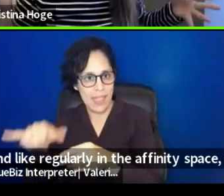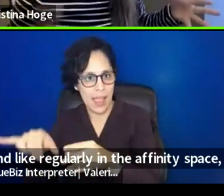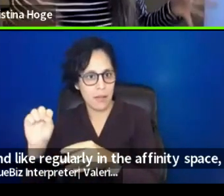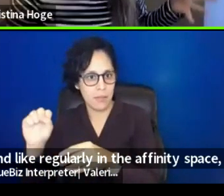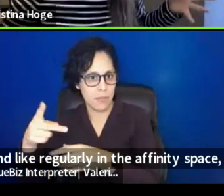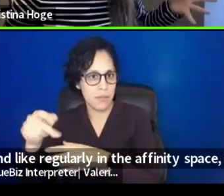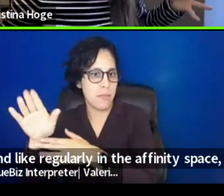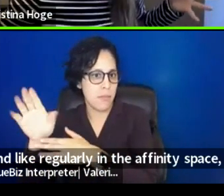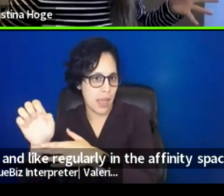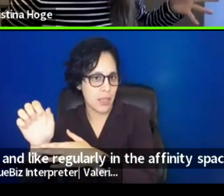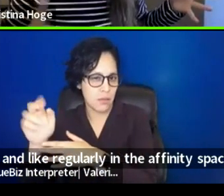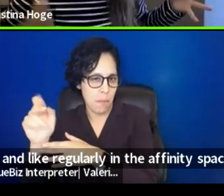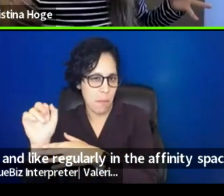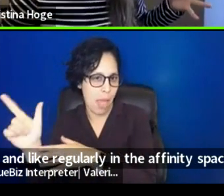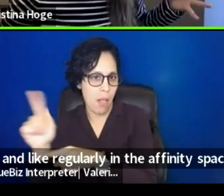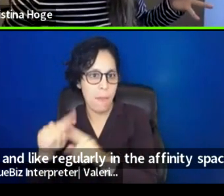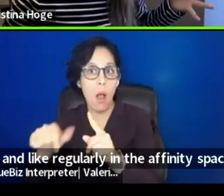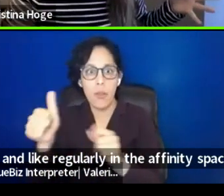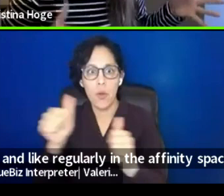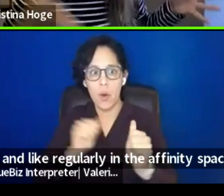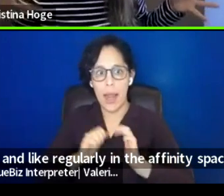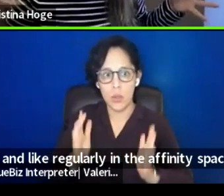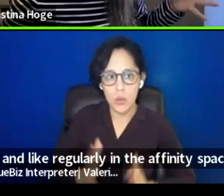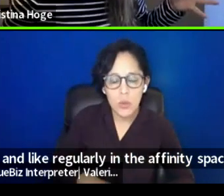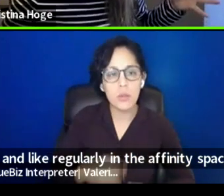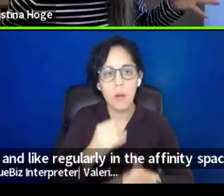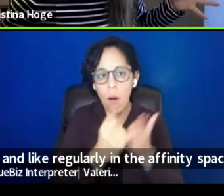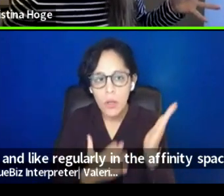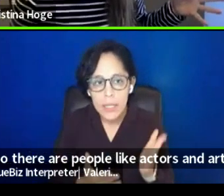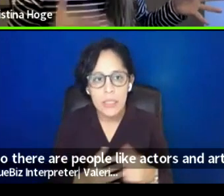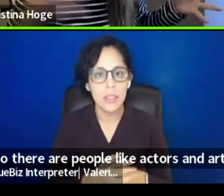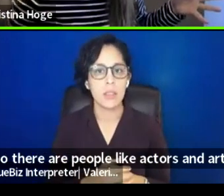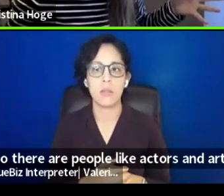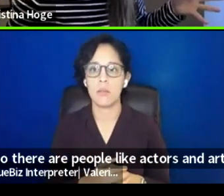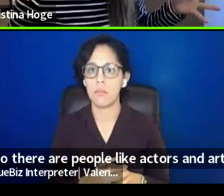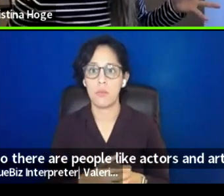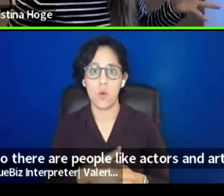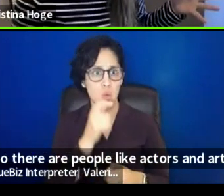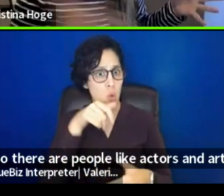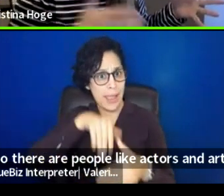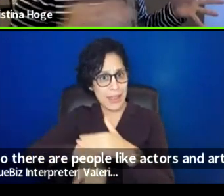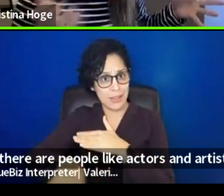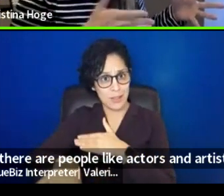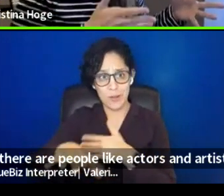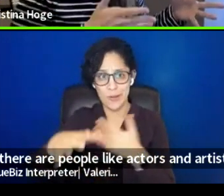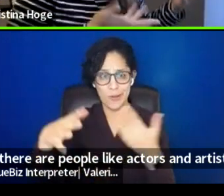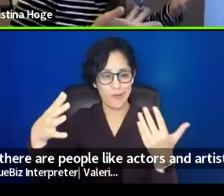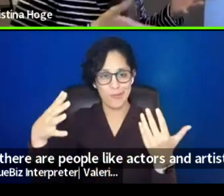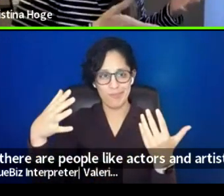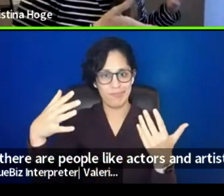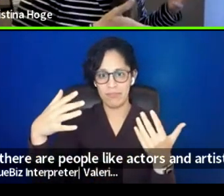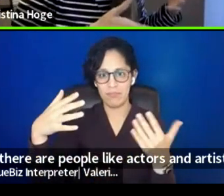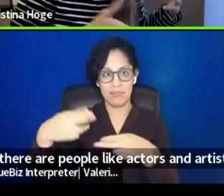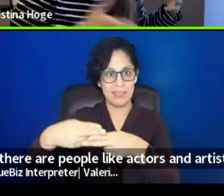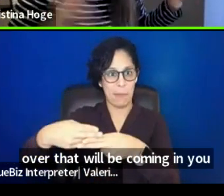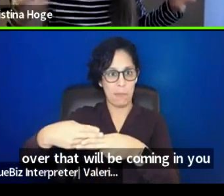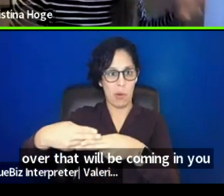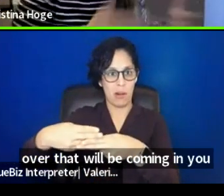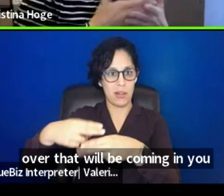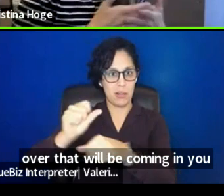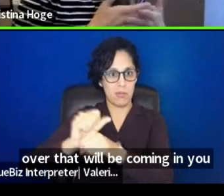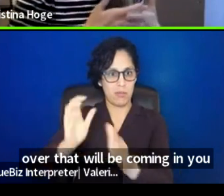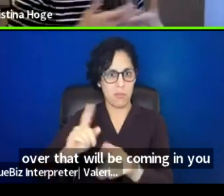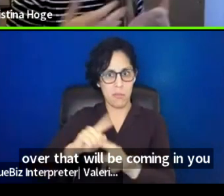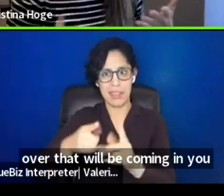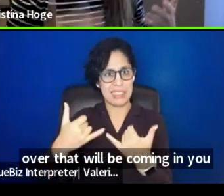people like actors and artists and overhead that will be coming in a temporary space, but, like, that they